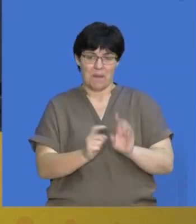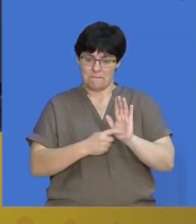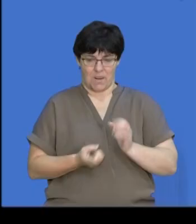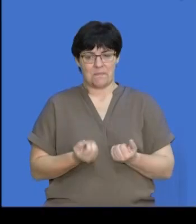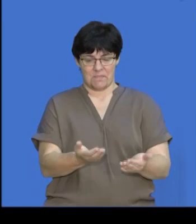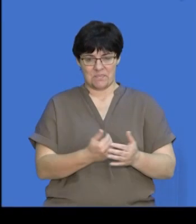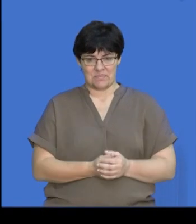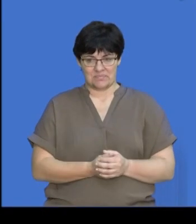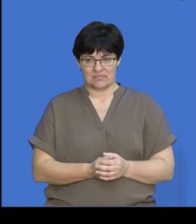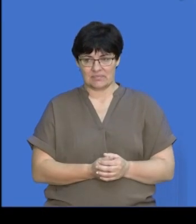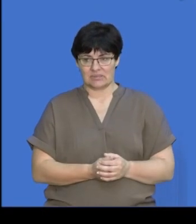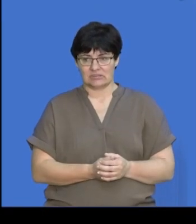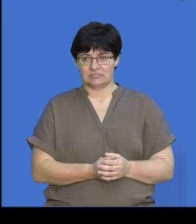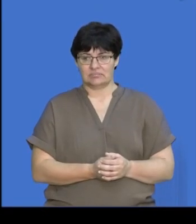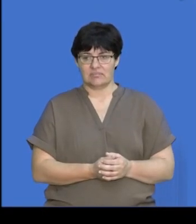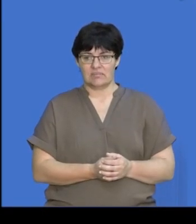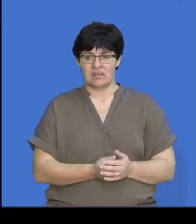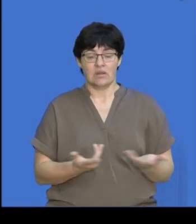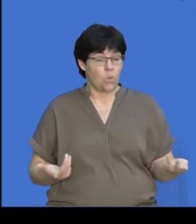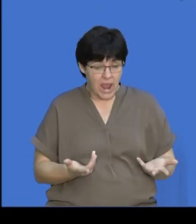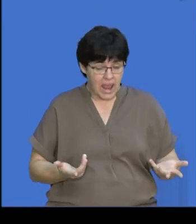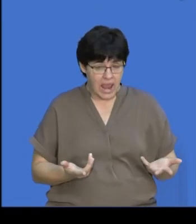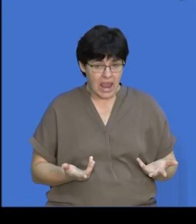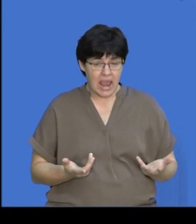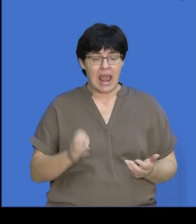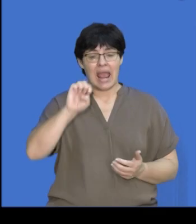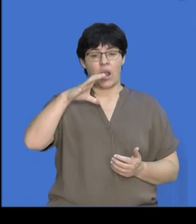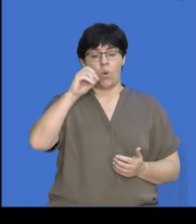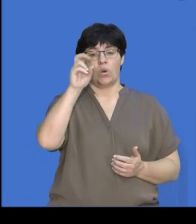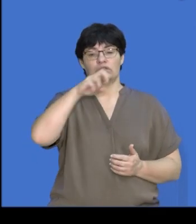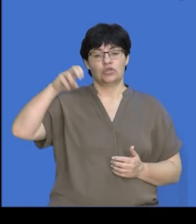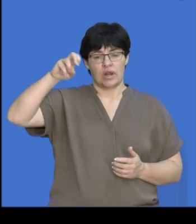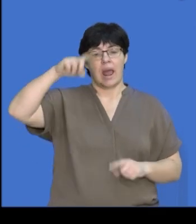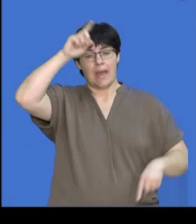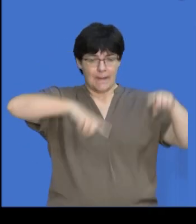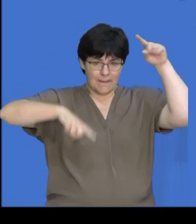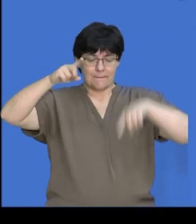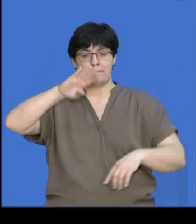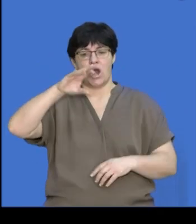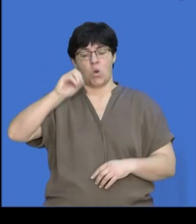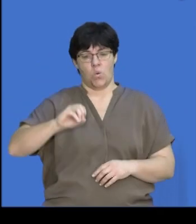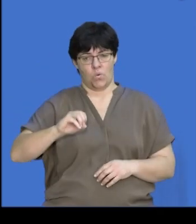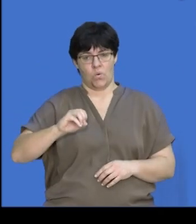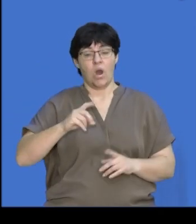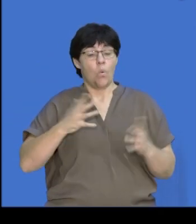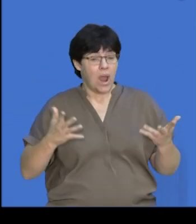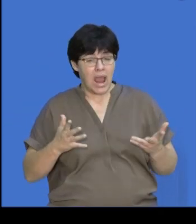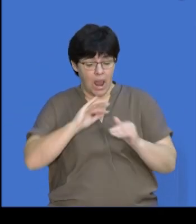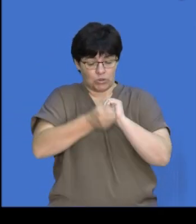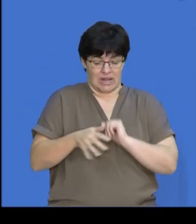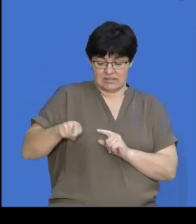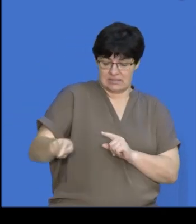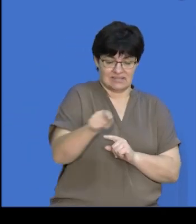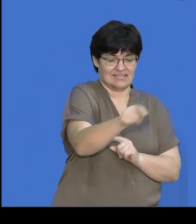mark. Stimulates growth in ecotourism and biodiversity along protected areas. So what